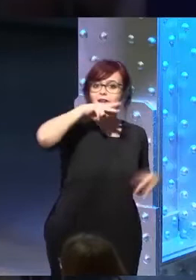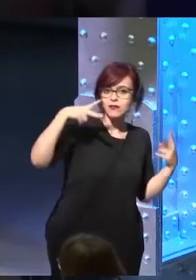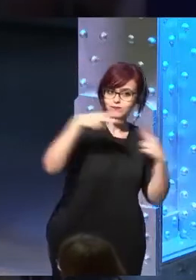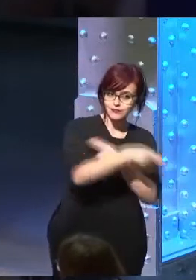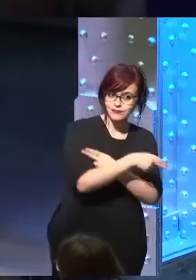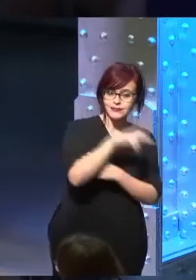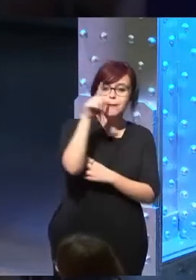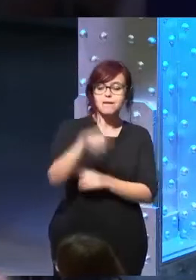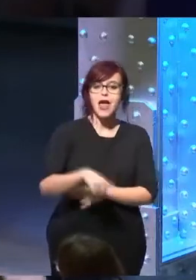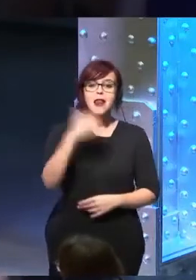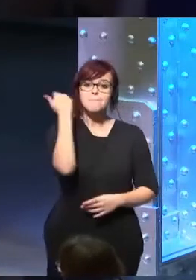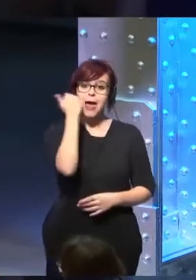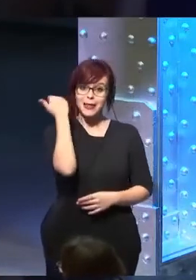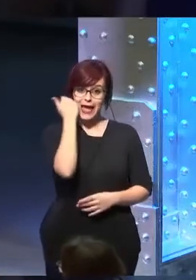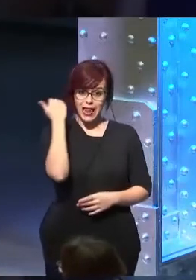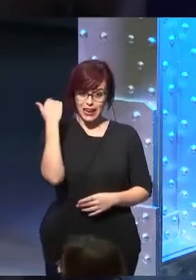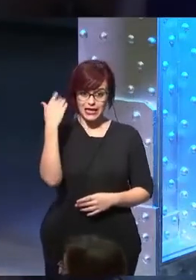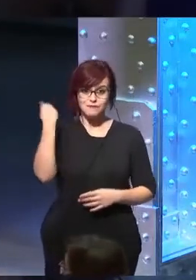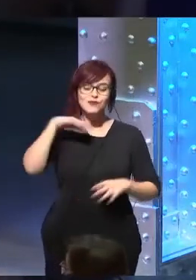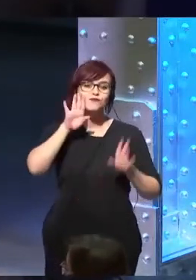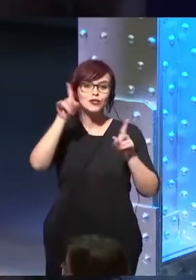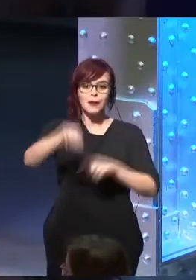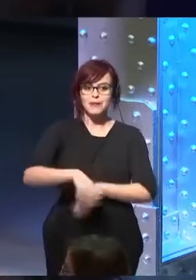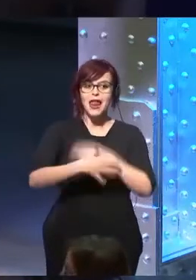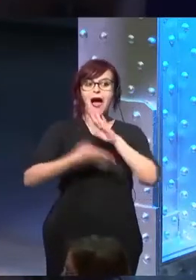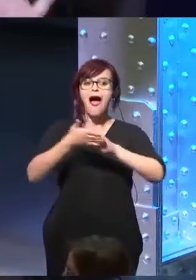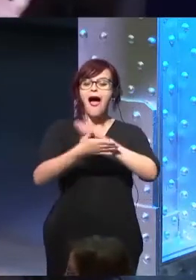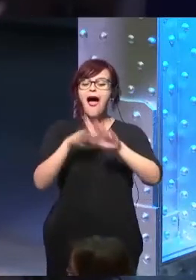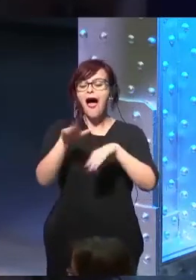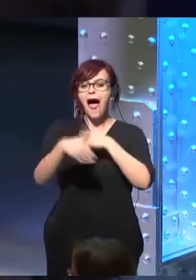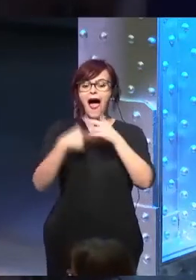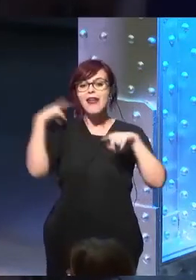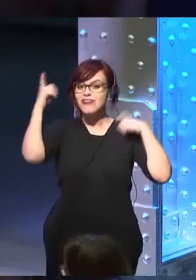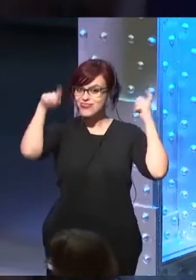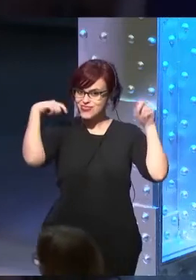Angela Merkel's features have again and again been